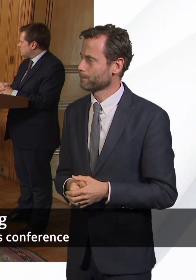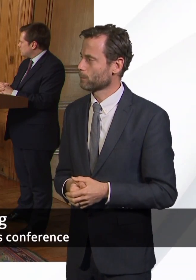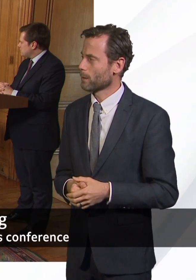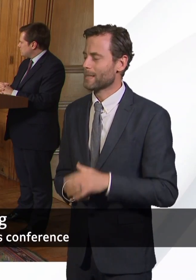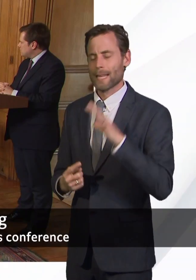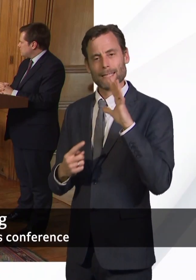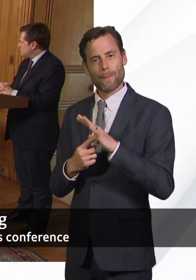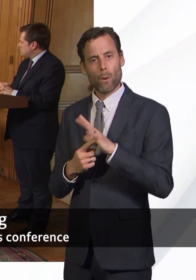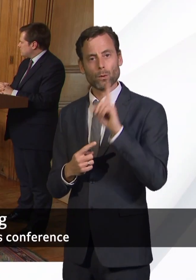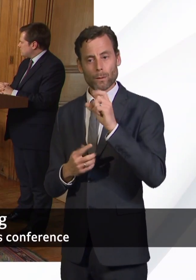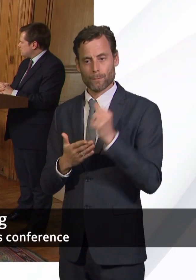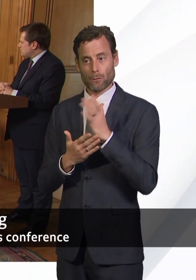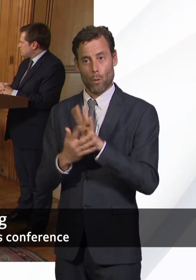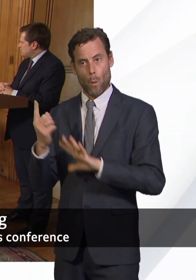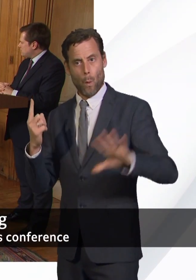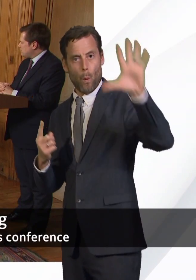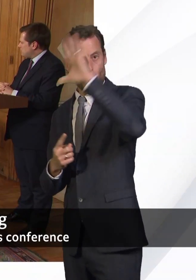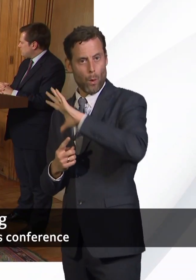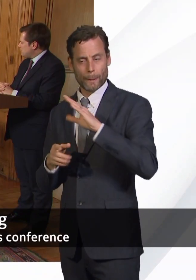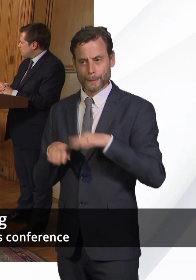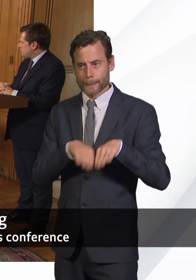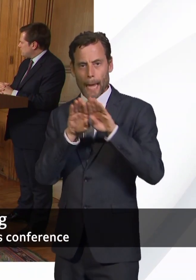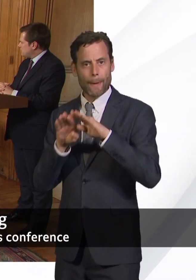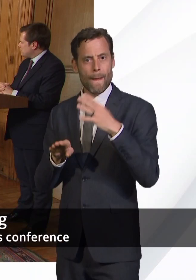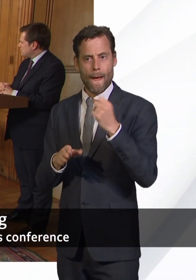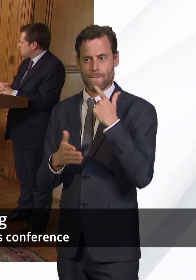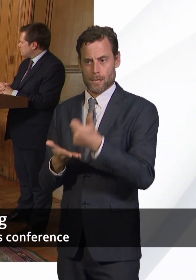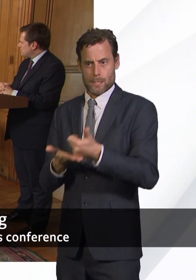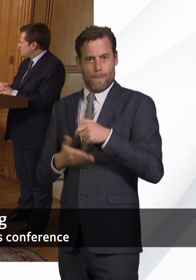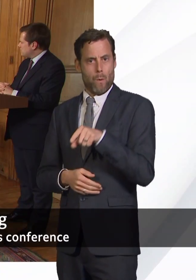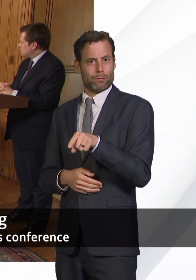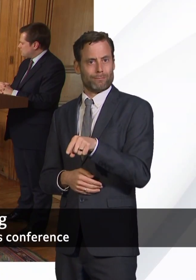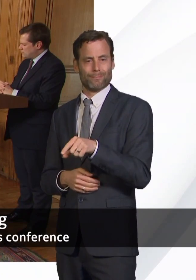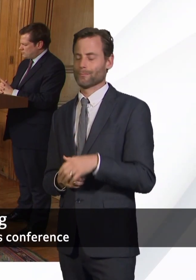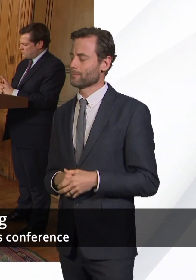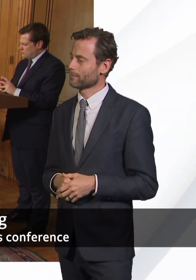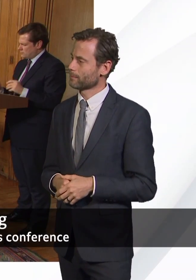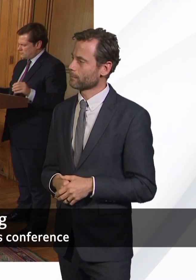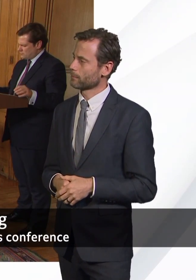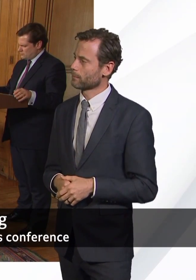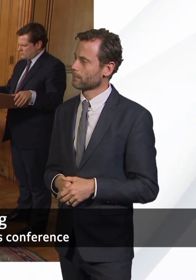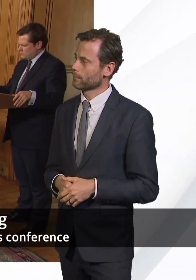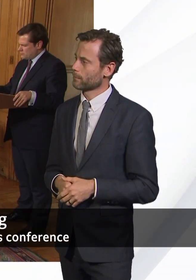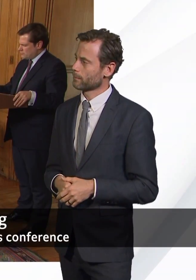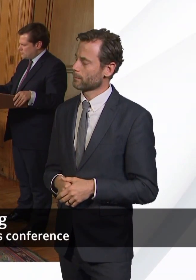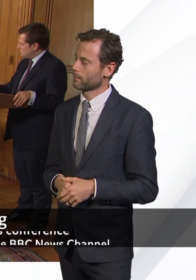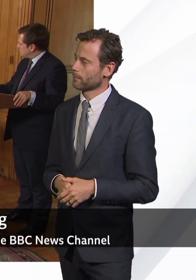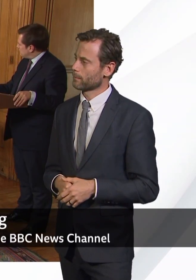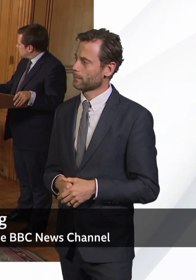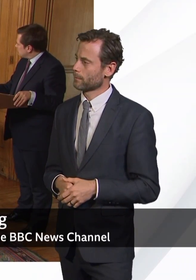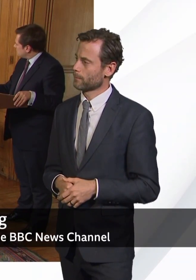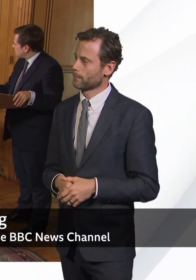across the patch. But I think, going back to the earlier point, these are all elements that were generally in place. So